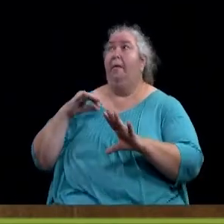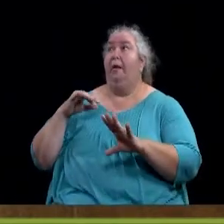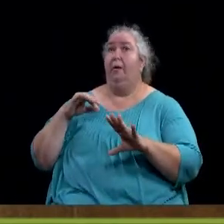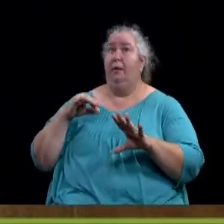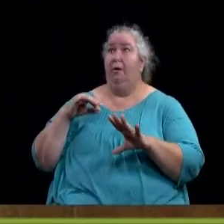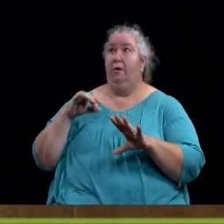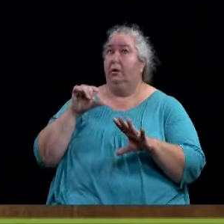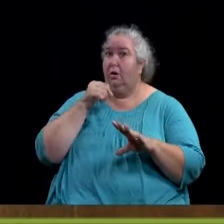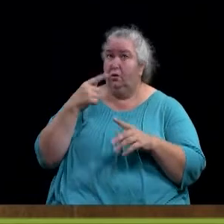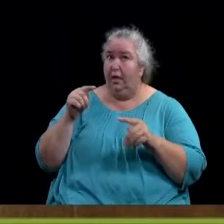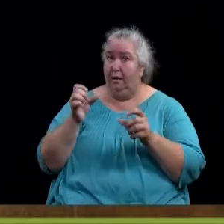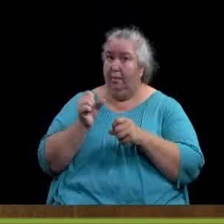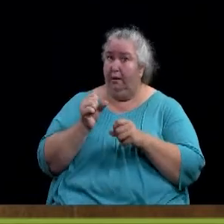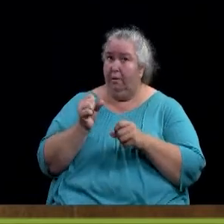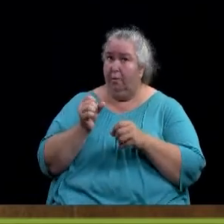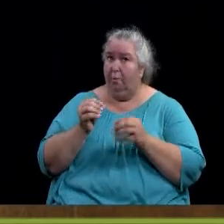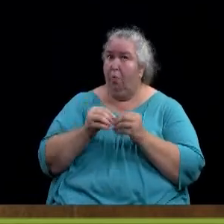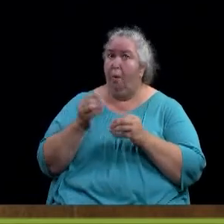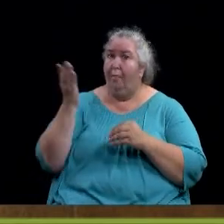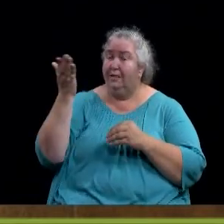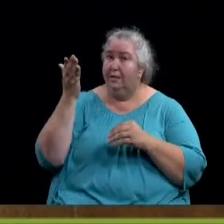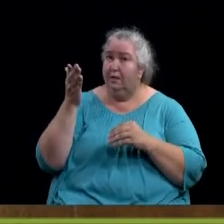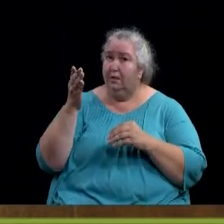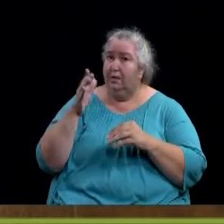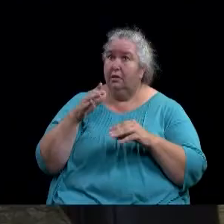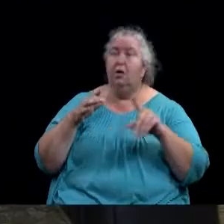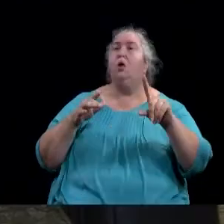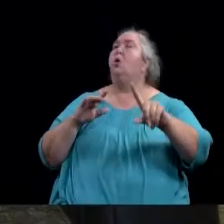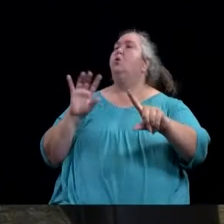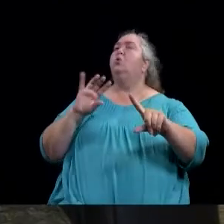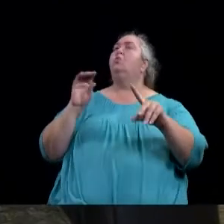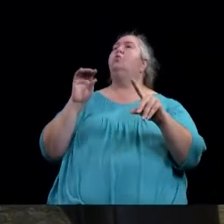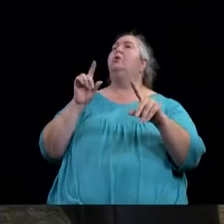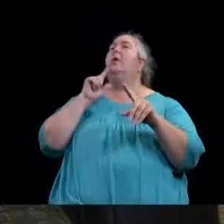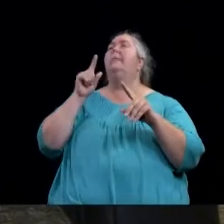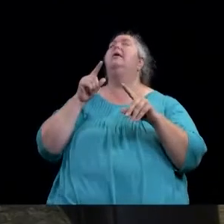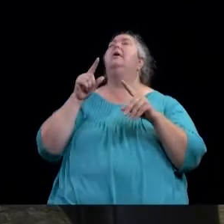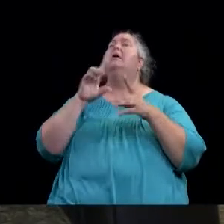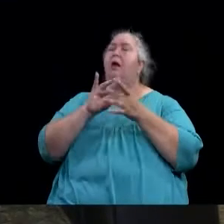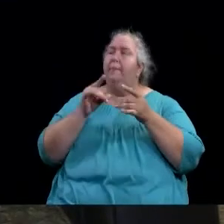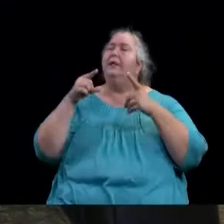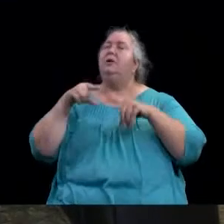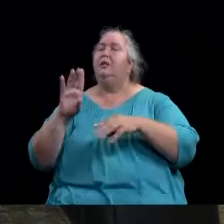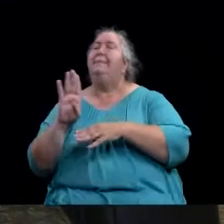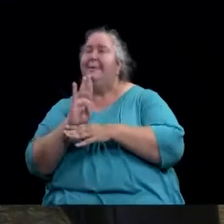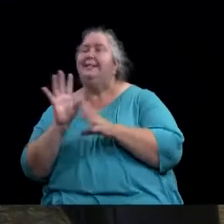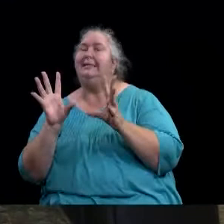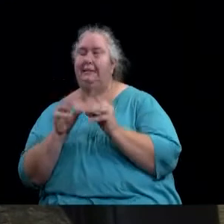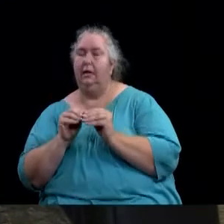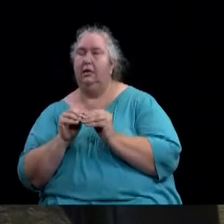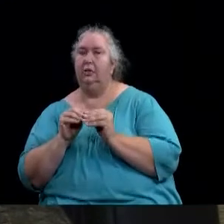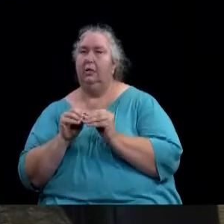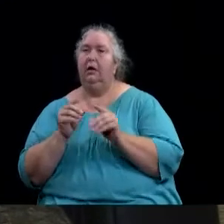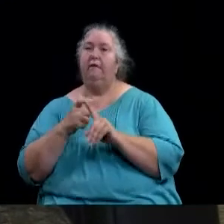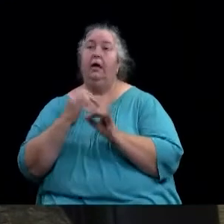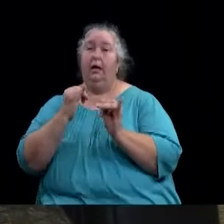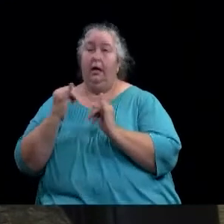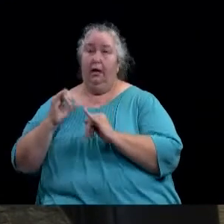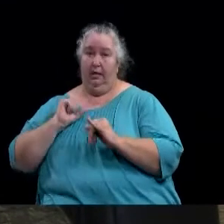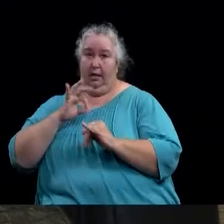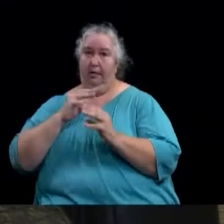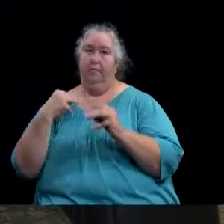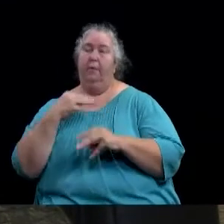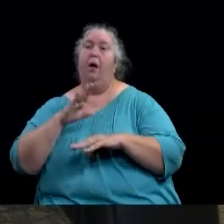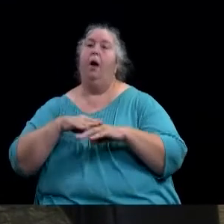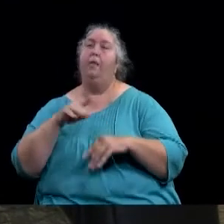There'll be comments, and of course, in the business session from the individual staff members on those public hearings, but nothing more in the work session